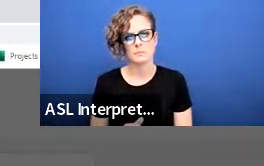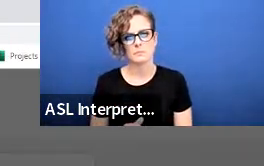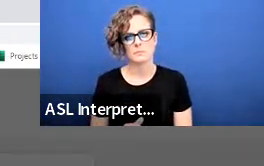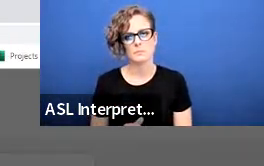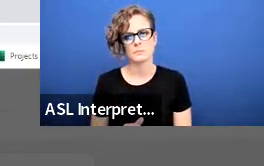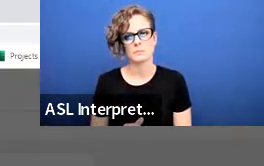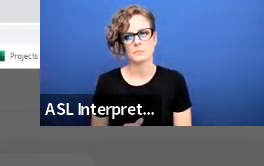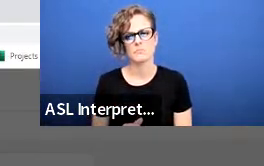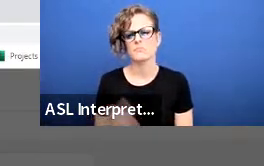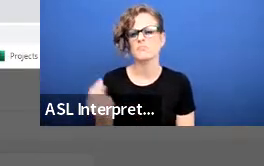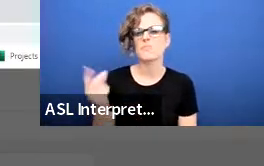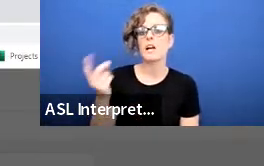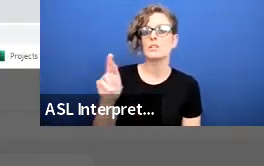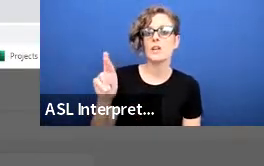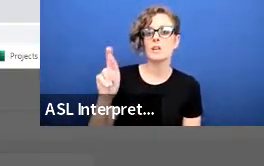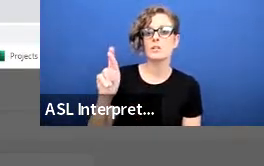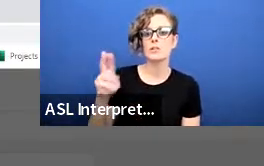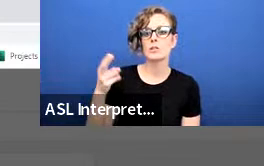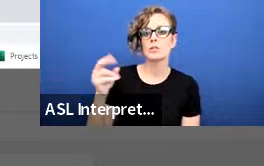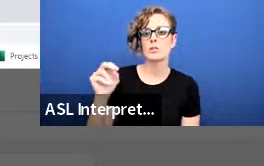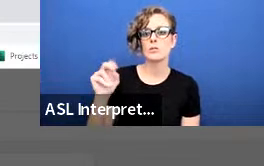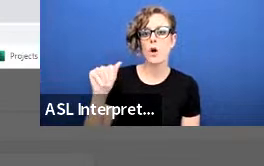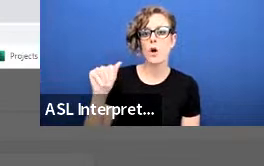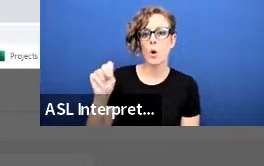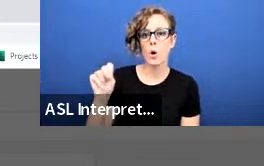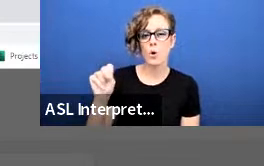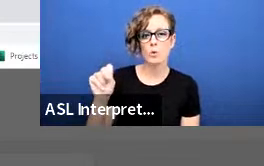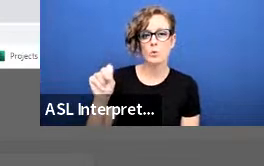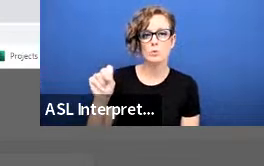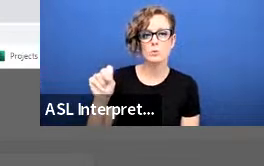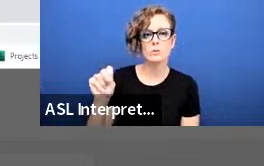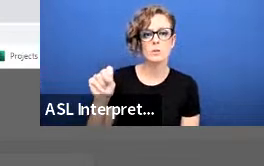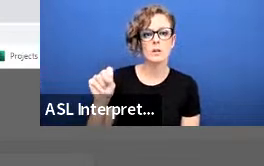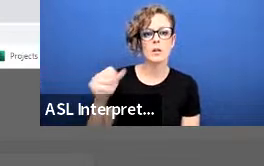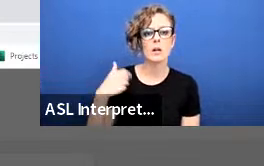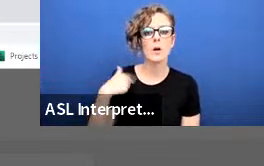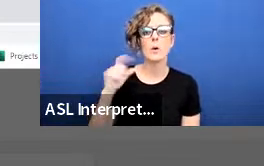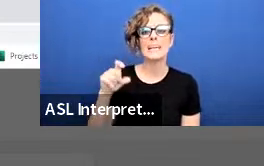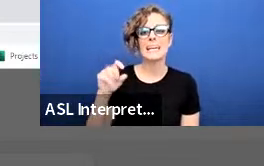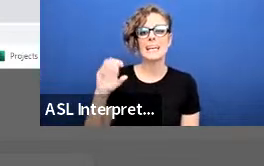What is it, Dr. Rhodes? We need an inflatable colon at all of our clinics.